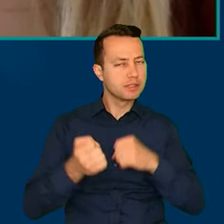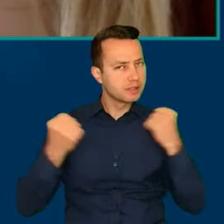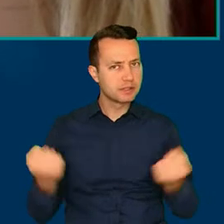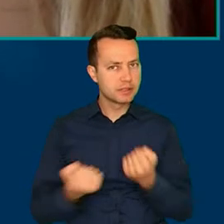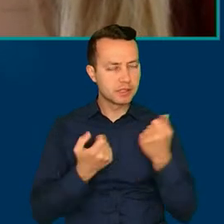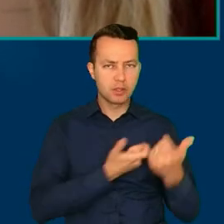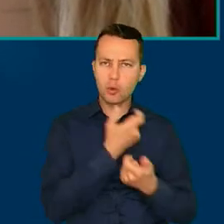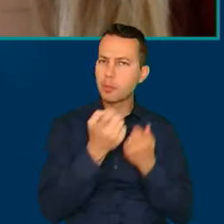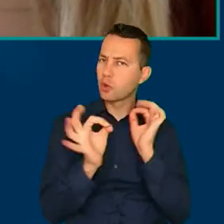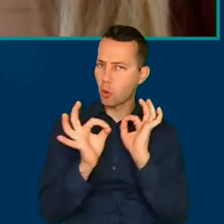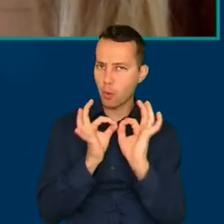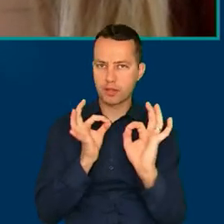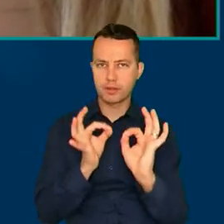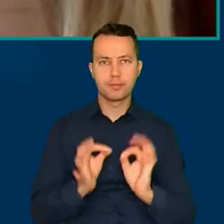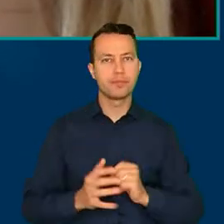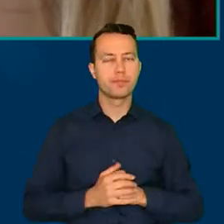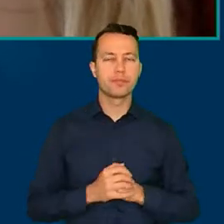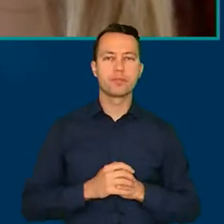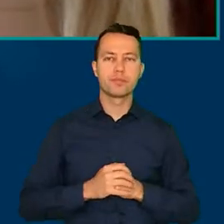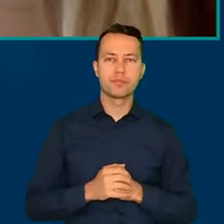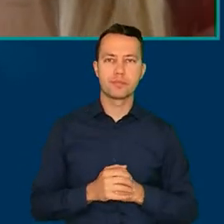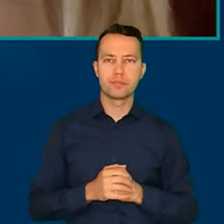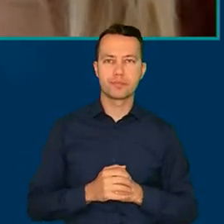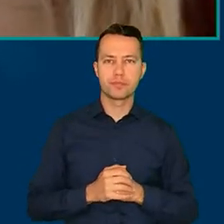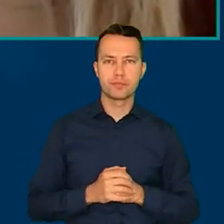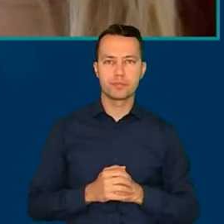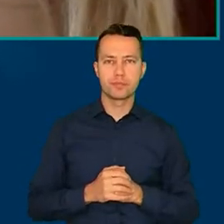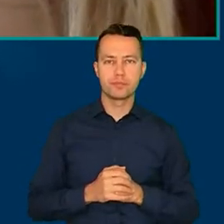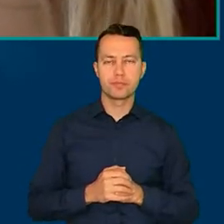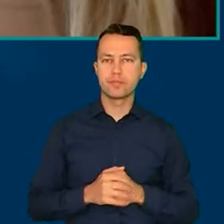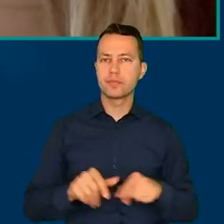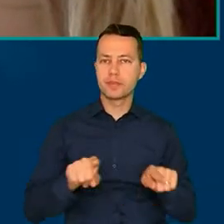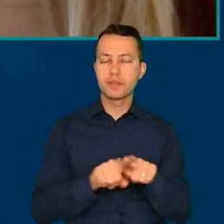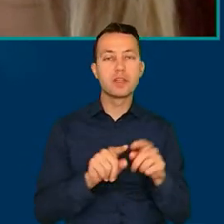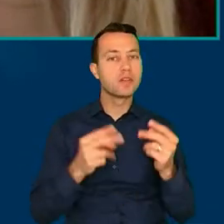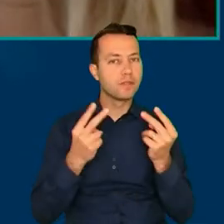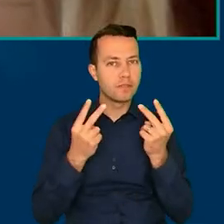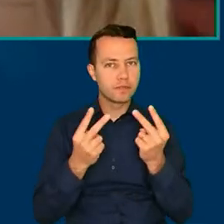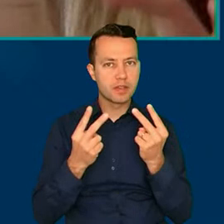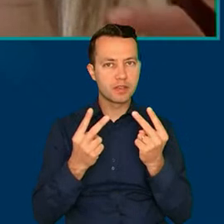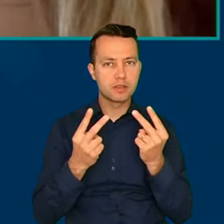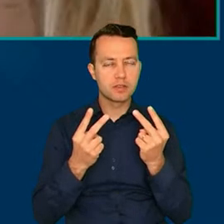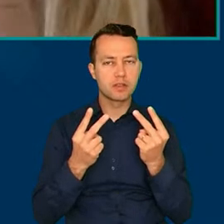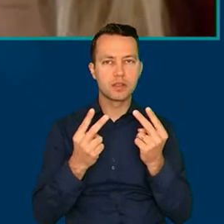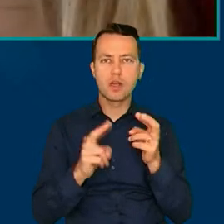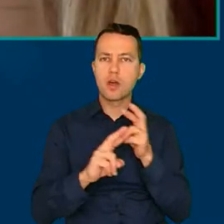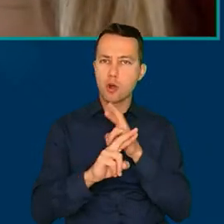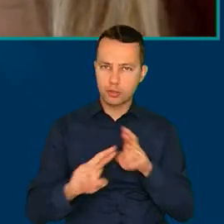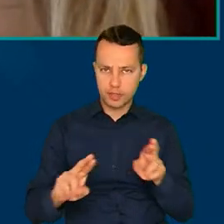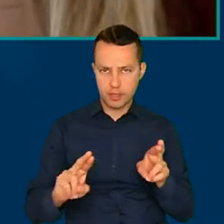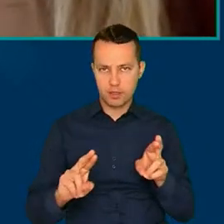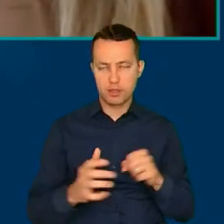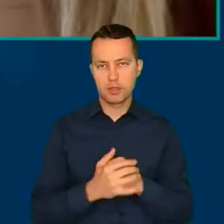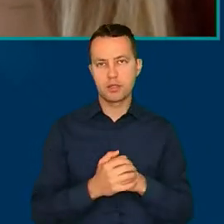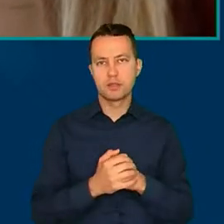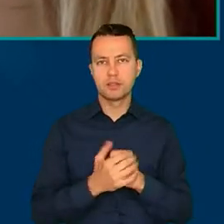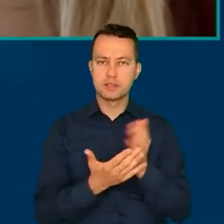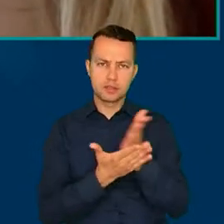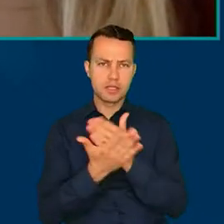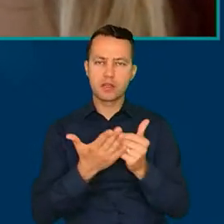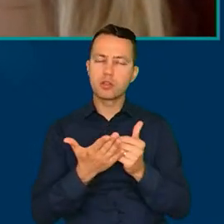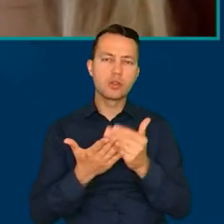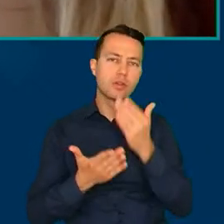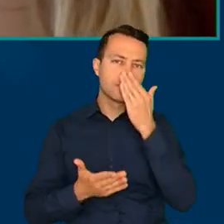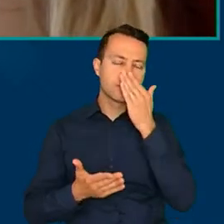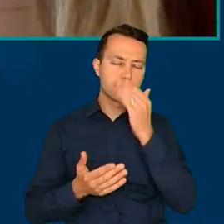in. But broadly, it involves sort of general scoping to understand where the areas of risk are across